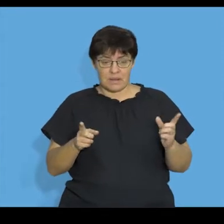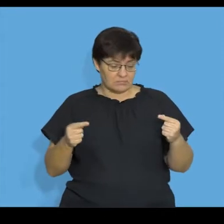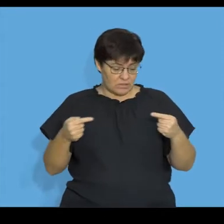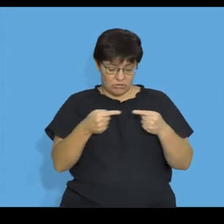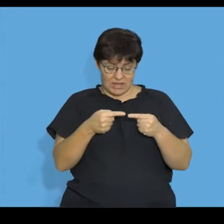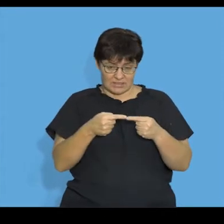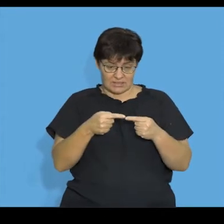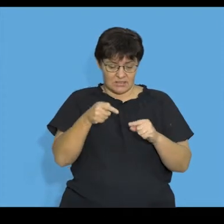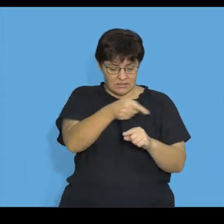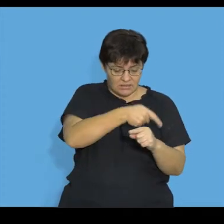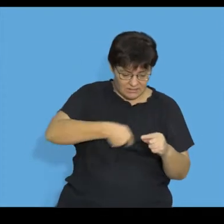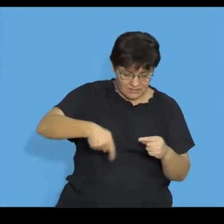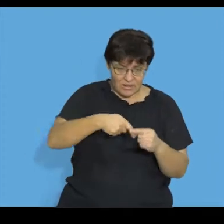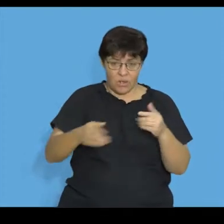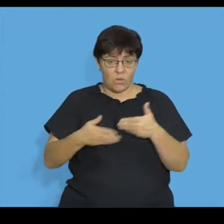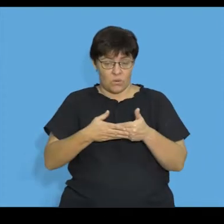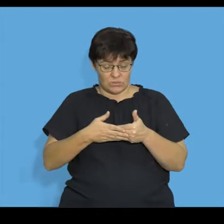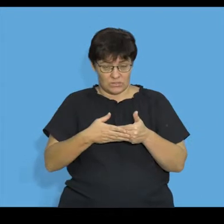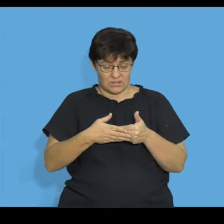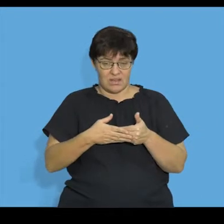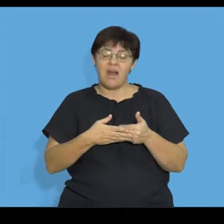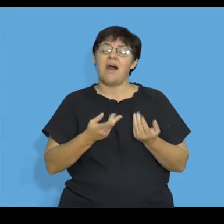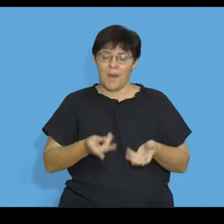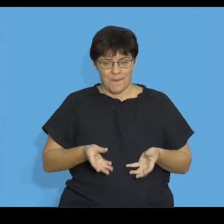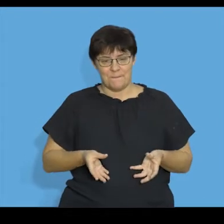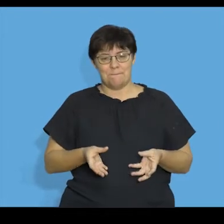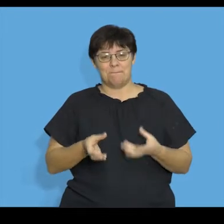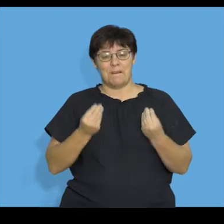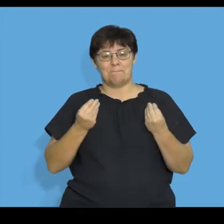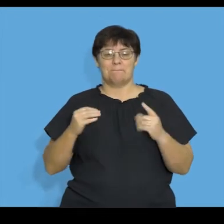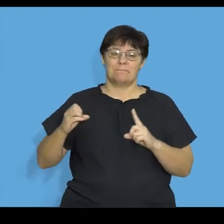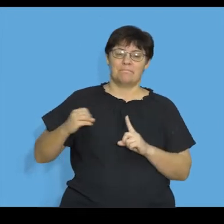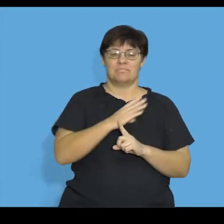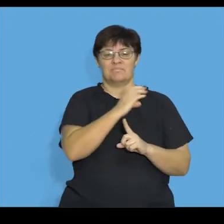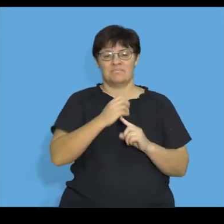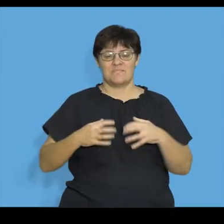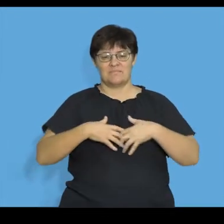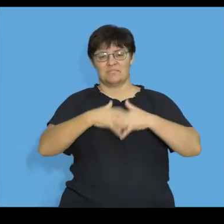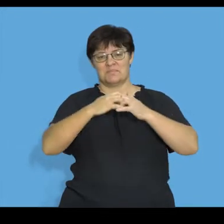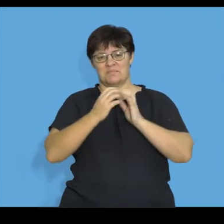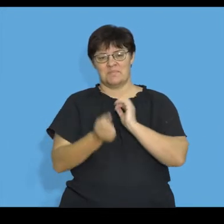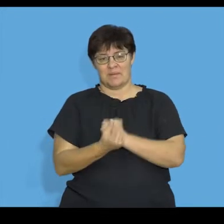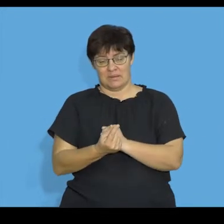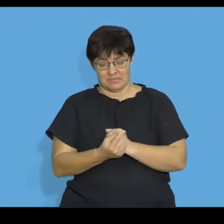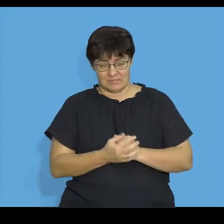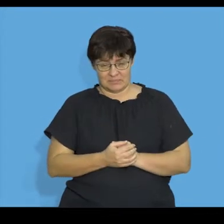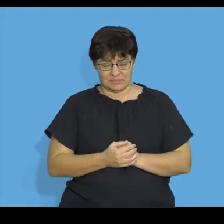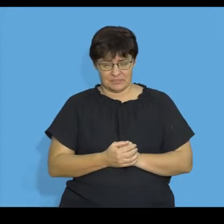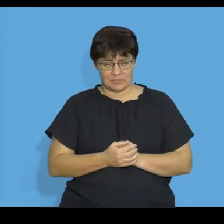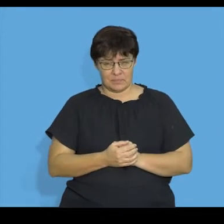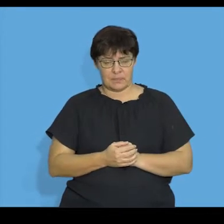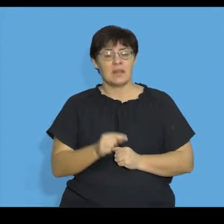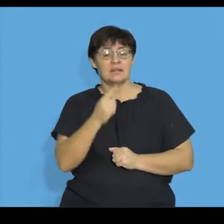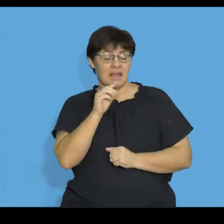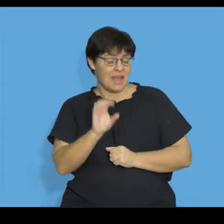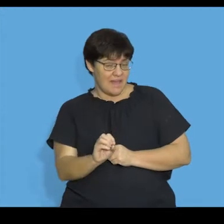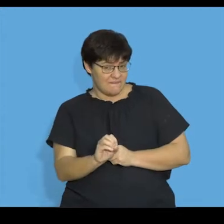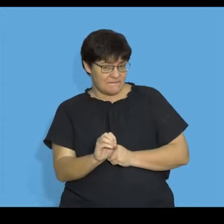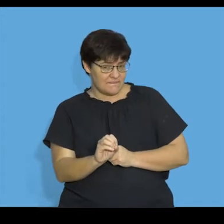loop, into a closed circuit, then we will get a current induced as well. And we would say, if there's a